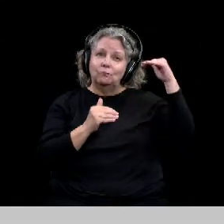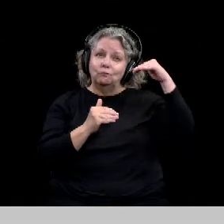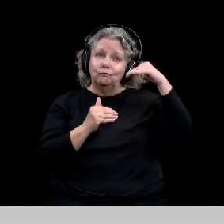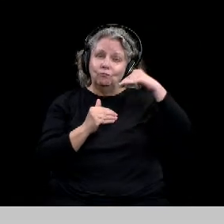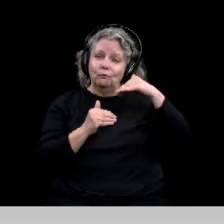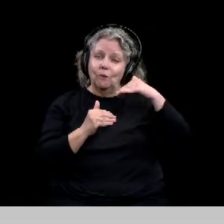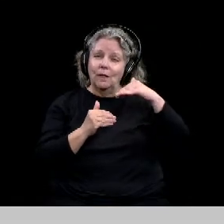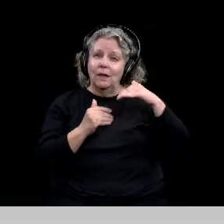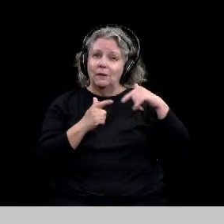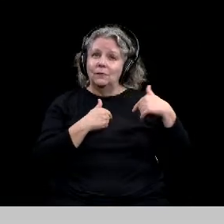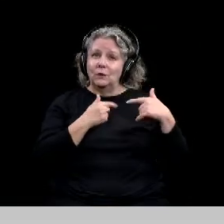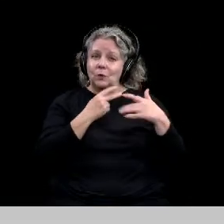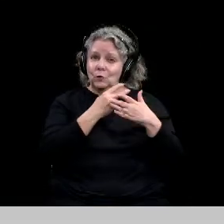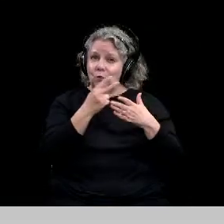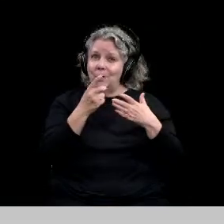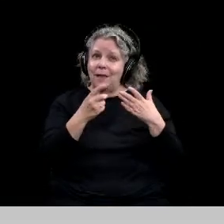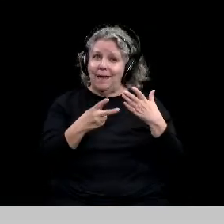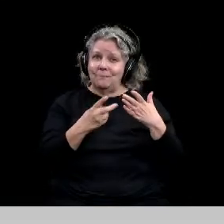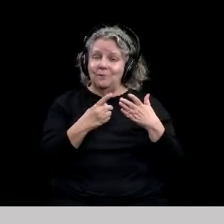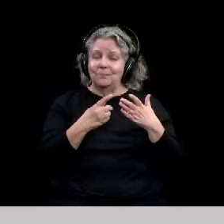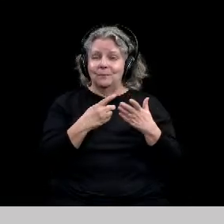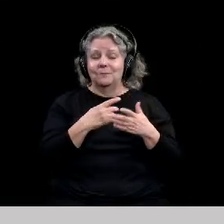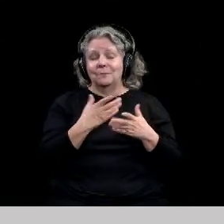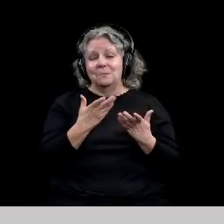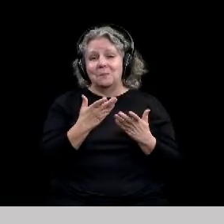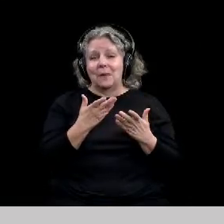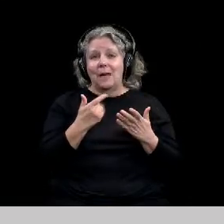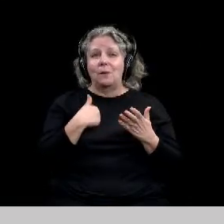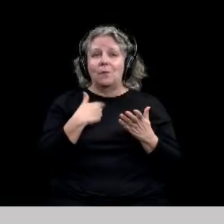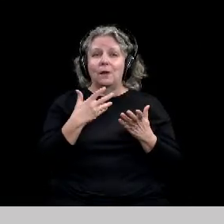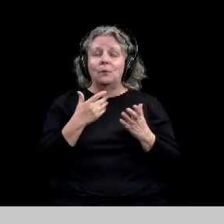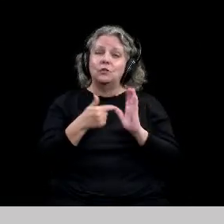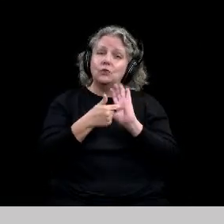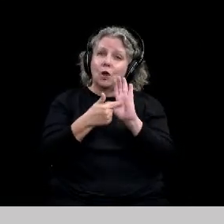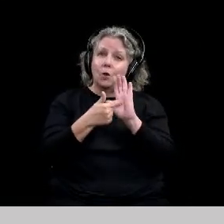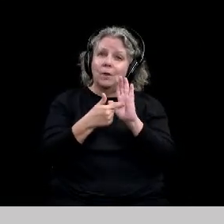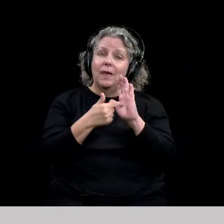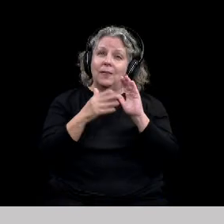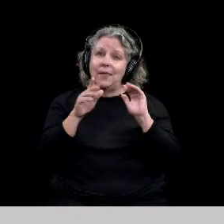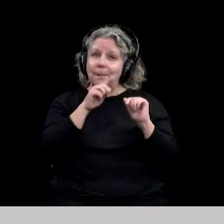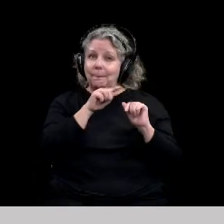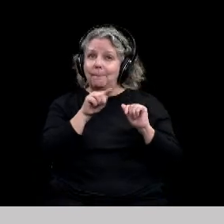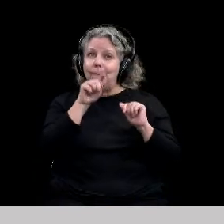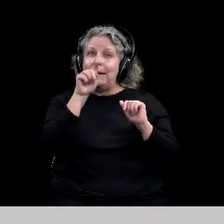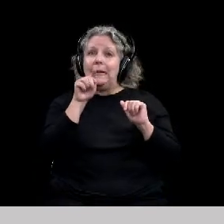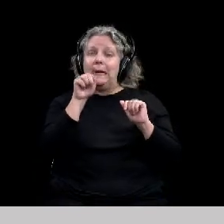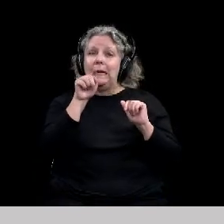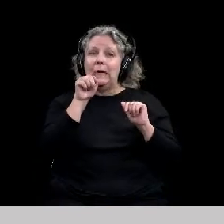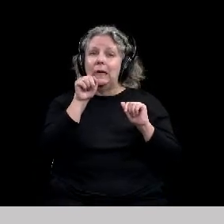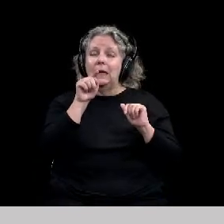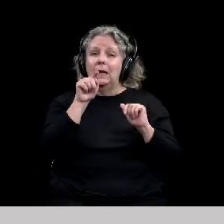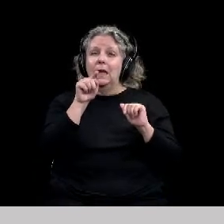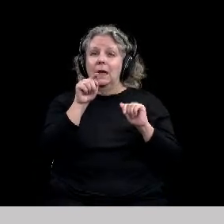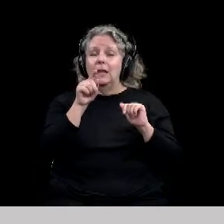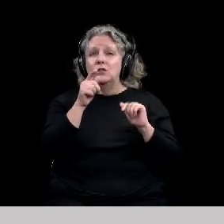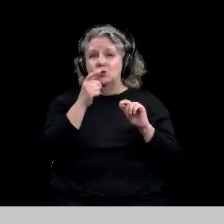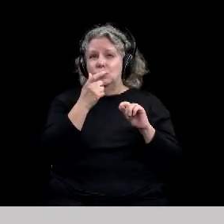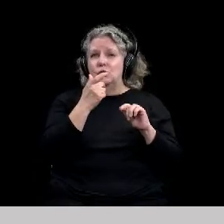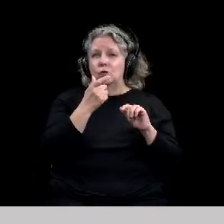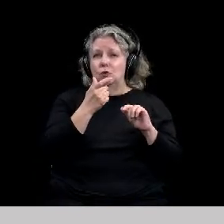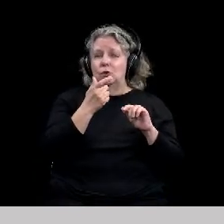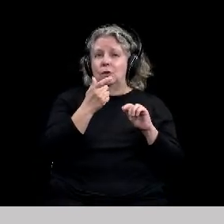here, this peak right here just before we began the decline in new cases per day,